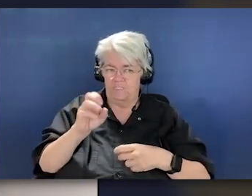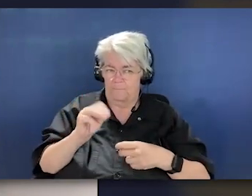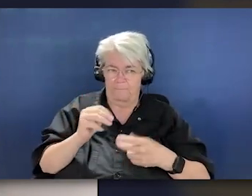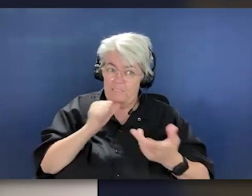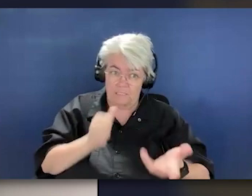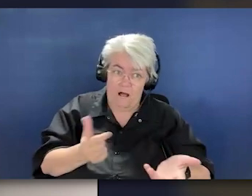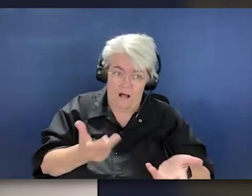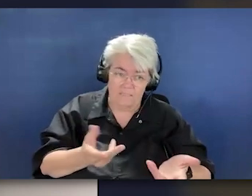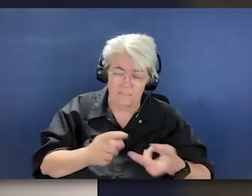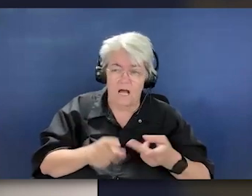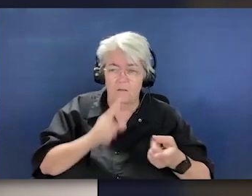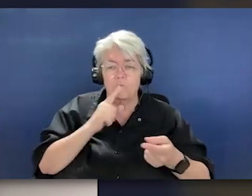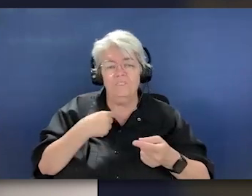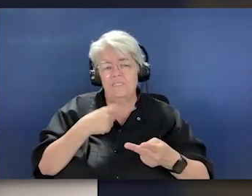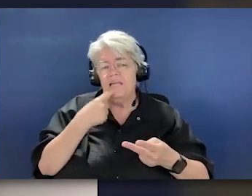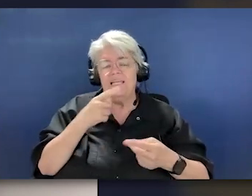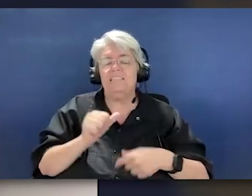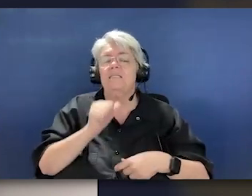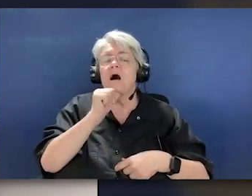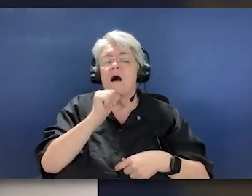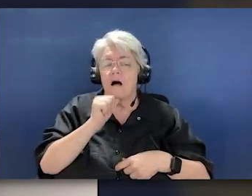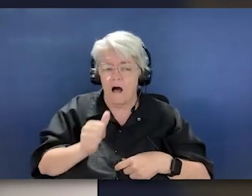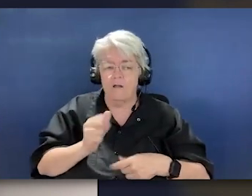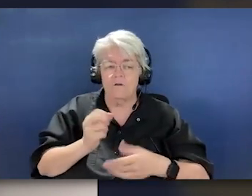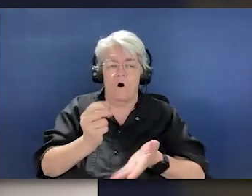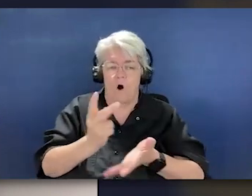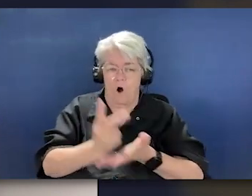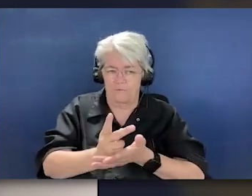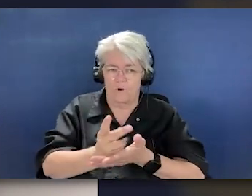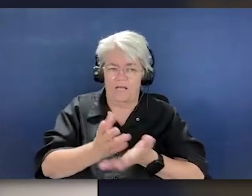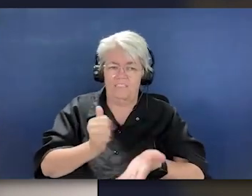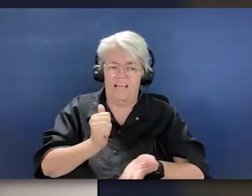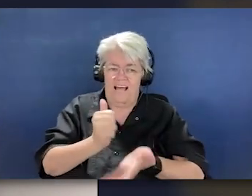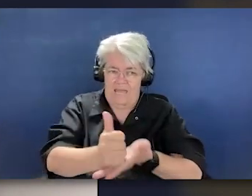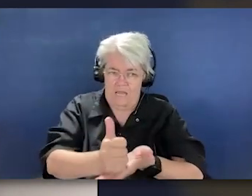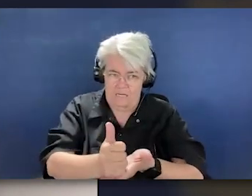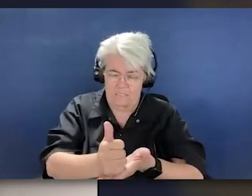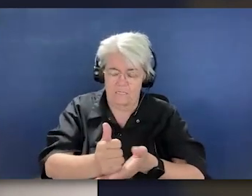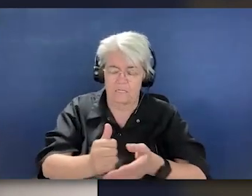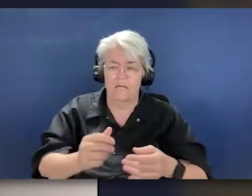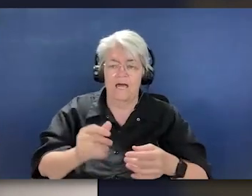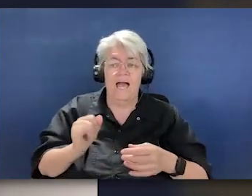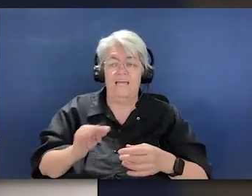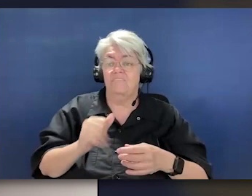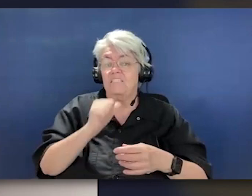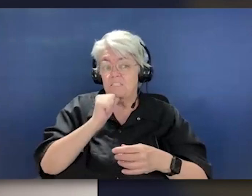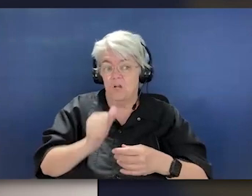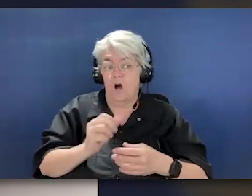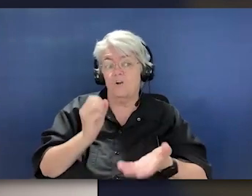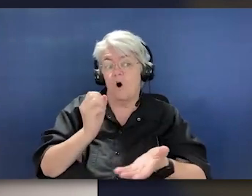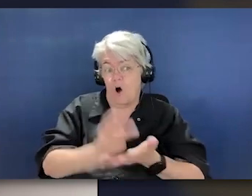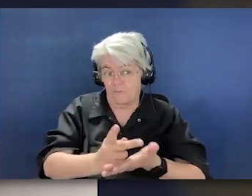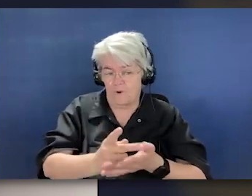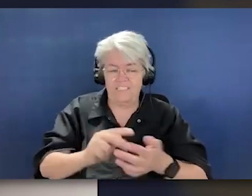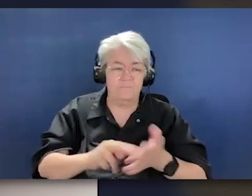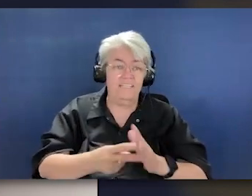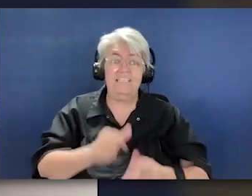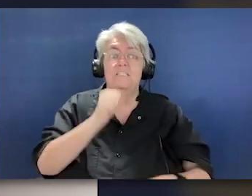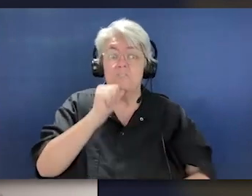we defined it as an unauthorized aid. And by default, if it's not an authorized aid, it's an unauthorized